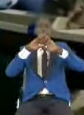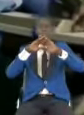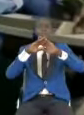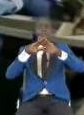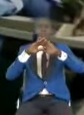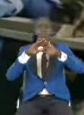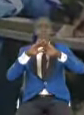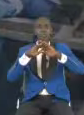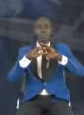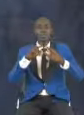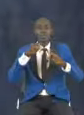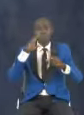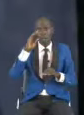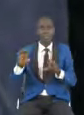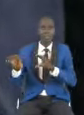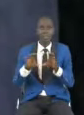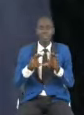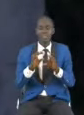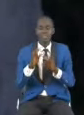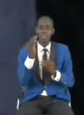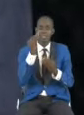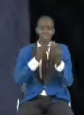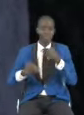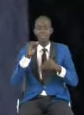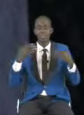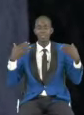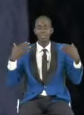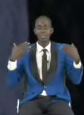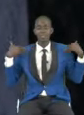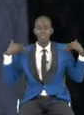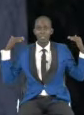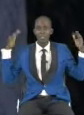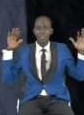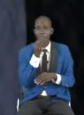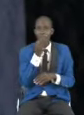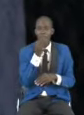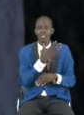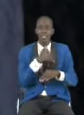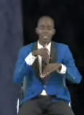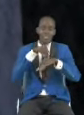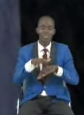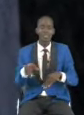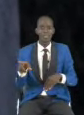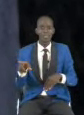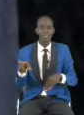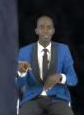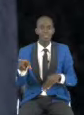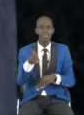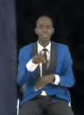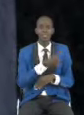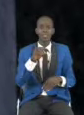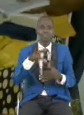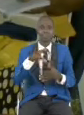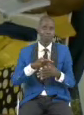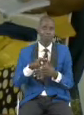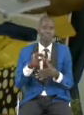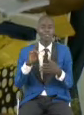angel's food. He sent them meat to the full. He will do it for